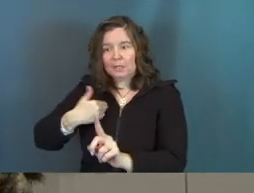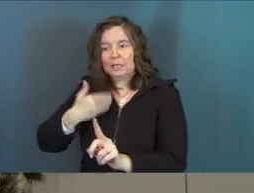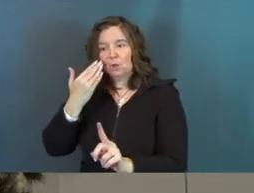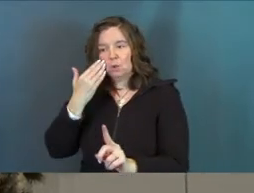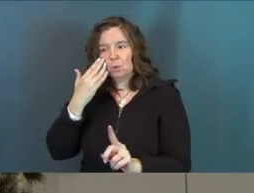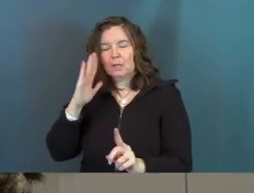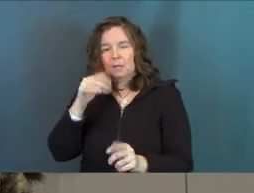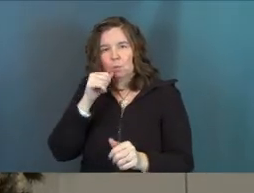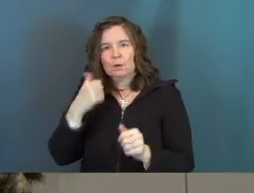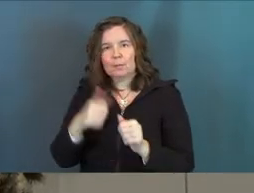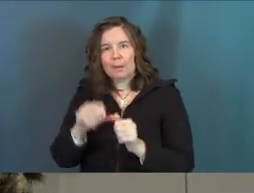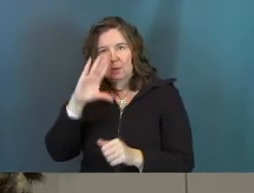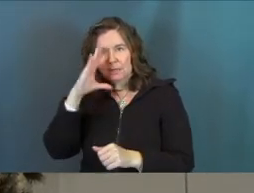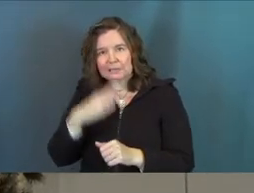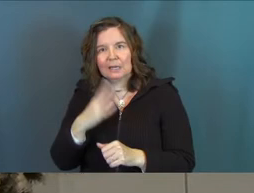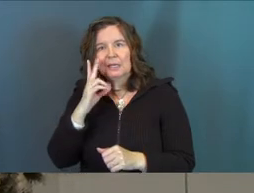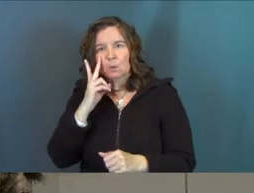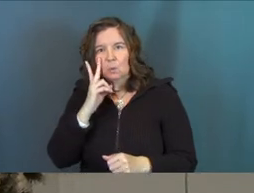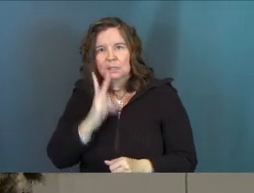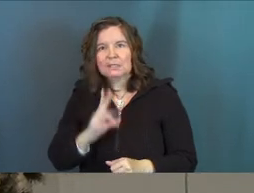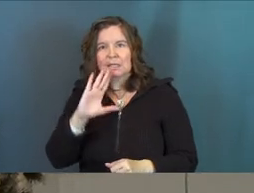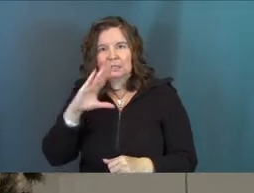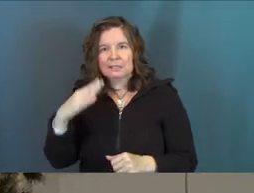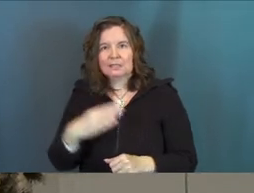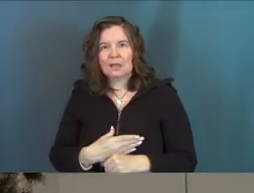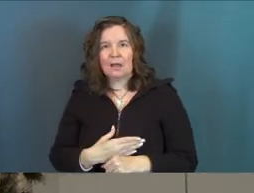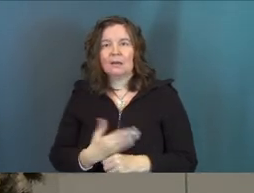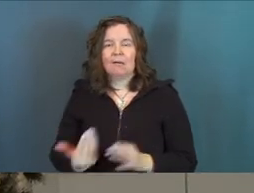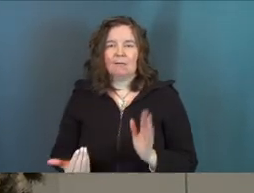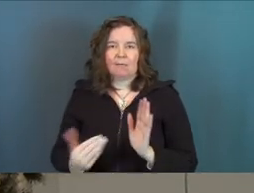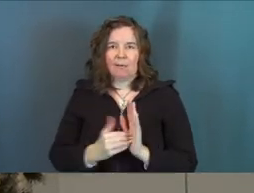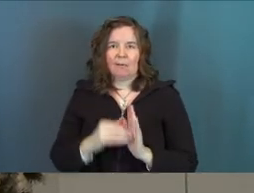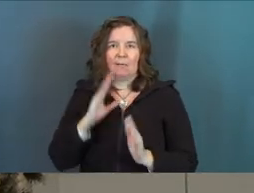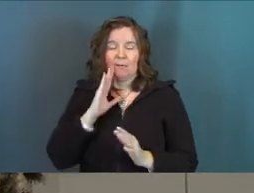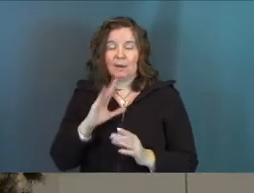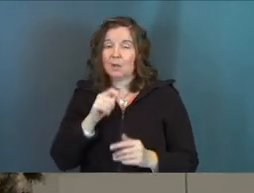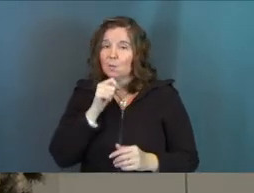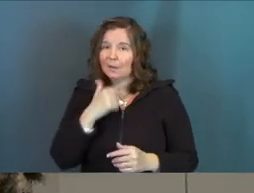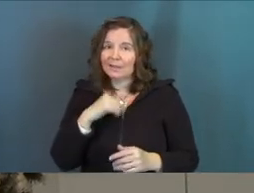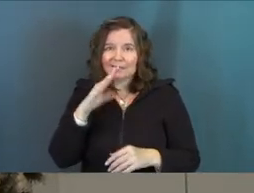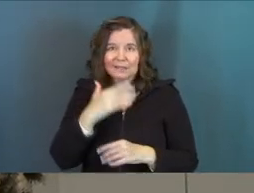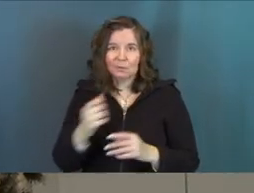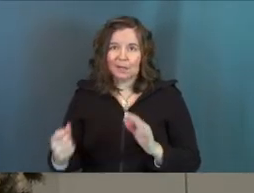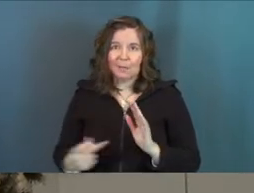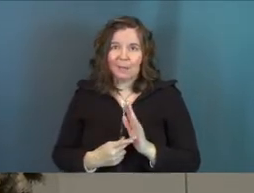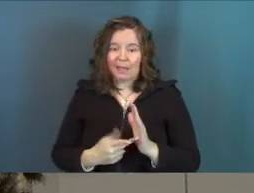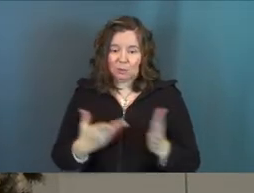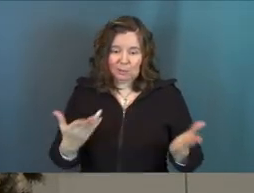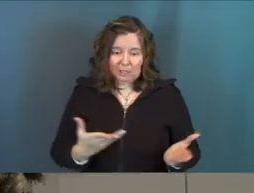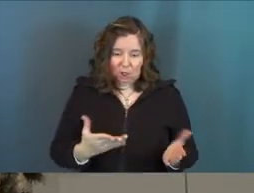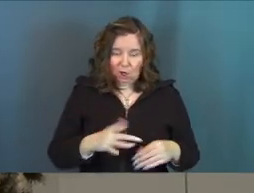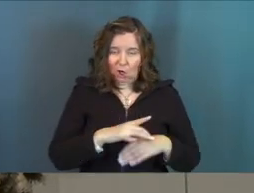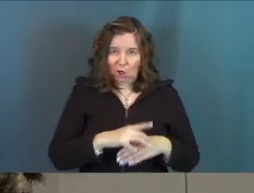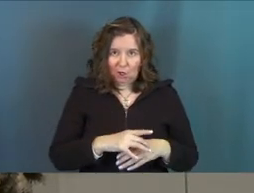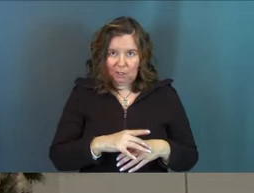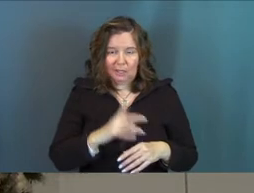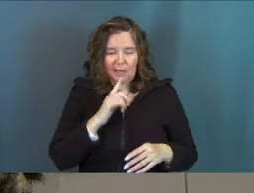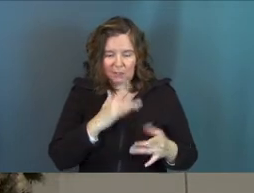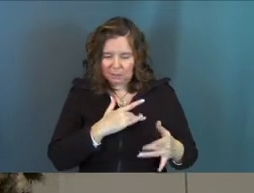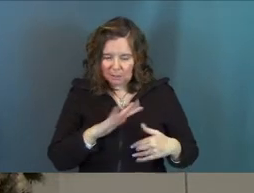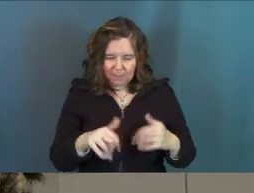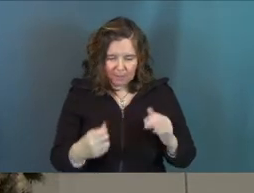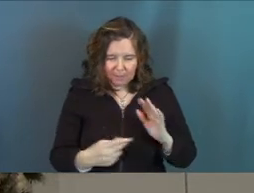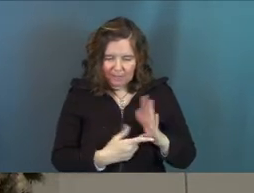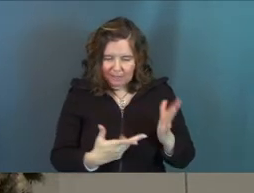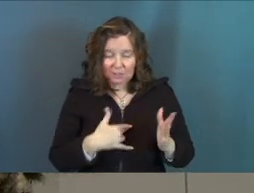knew he would remember his son, that he would see his son again. It wasn't that his son was going to come back to him here. So he's like, hey, I don't need to be concerned about him